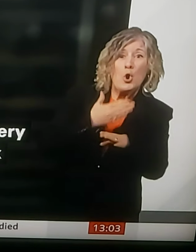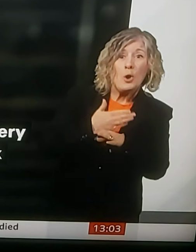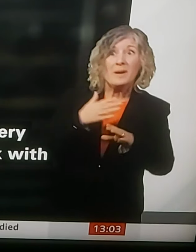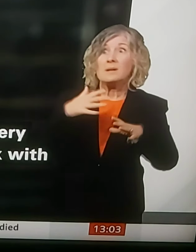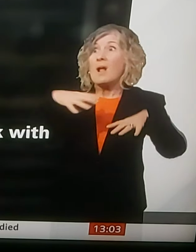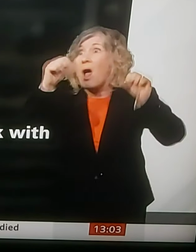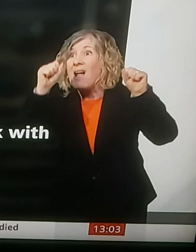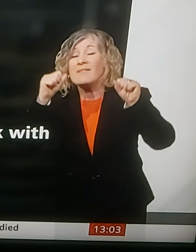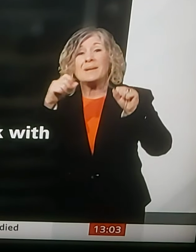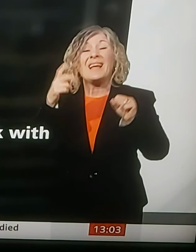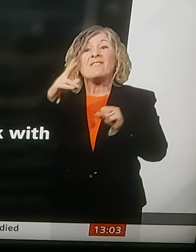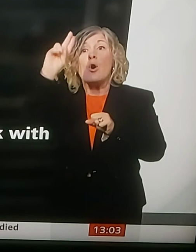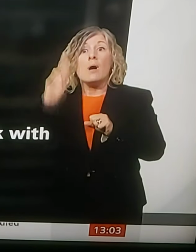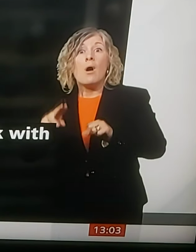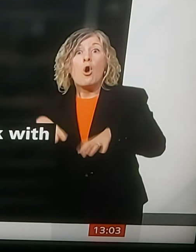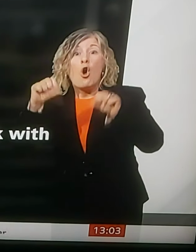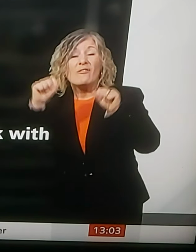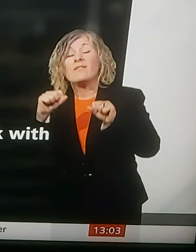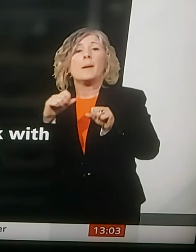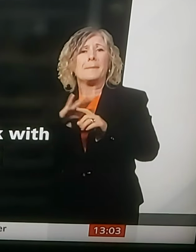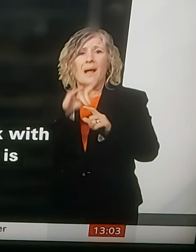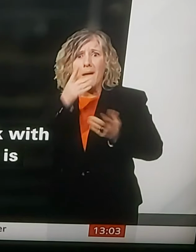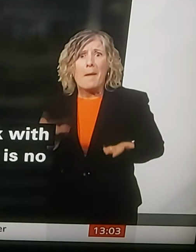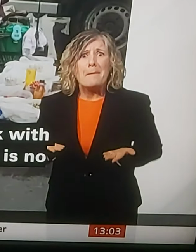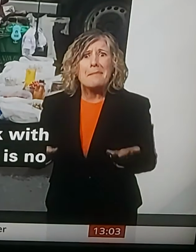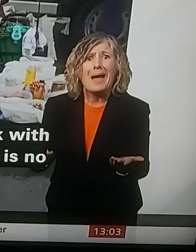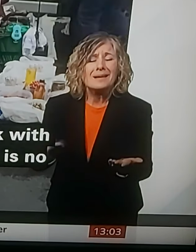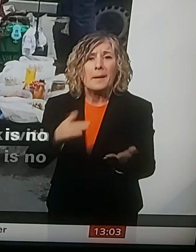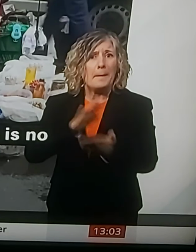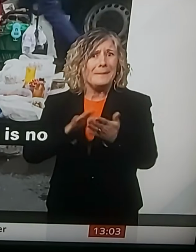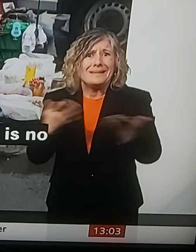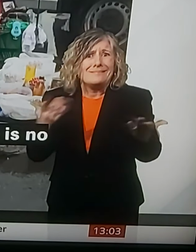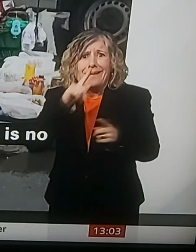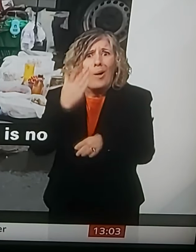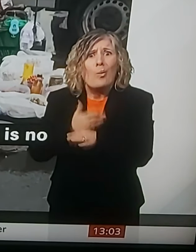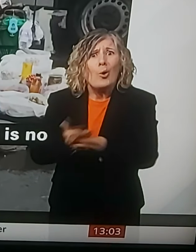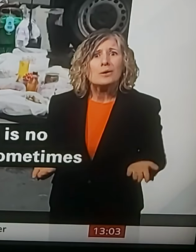bake. So sometimes it means they can't work at all.